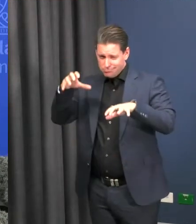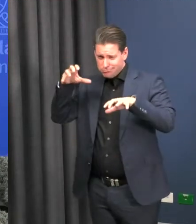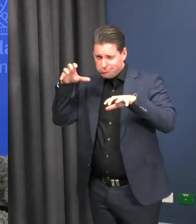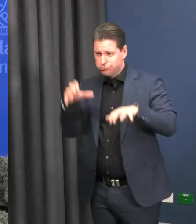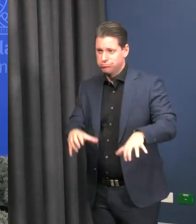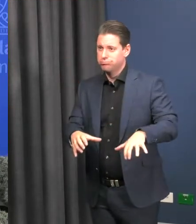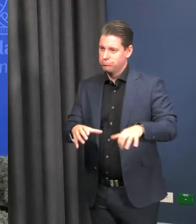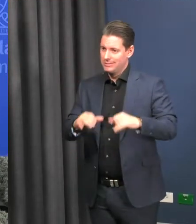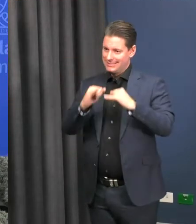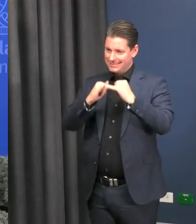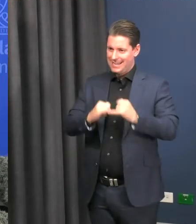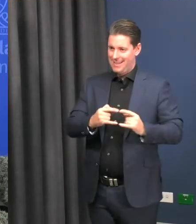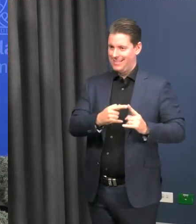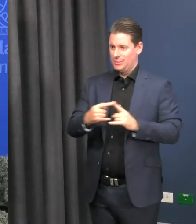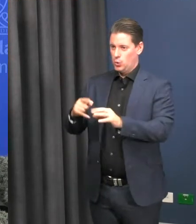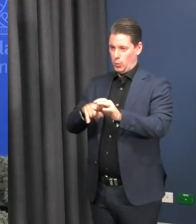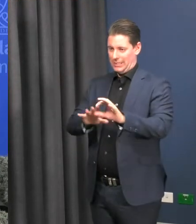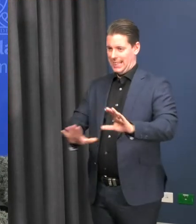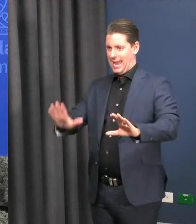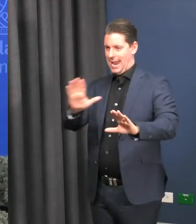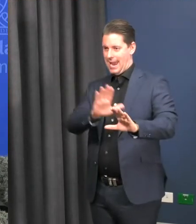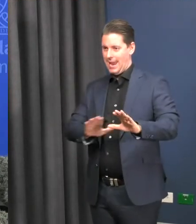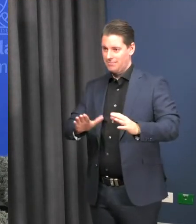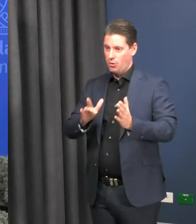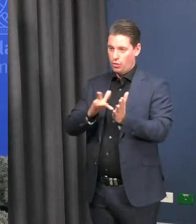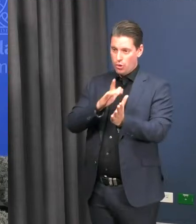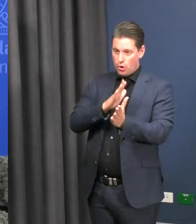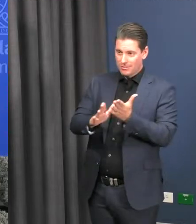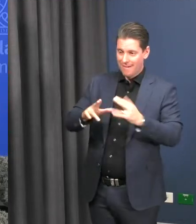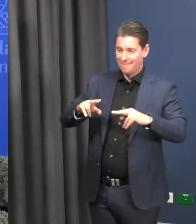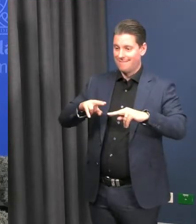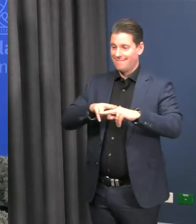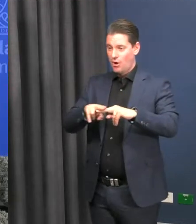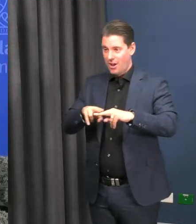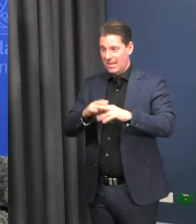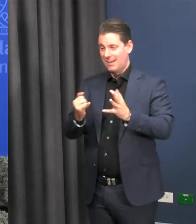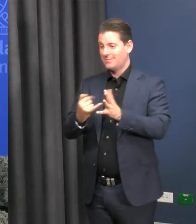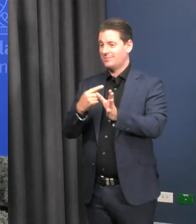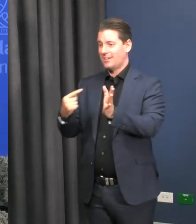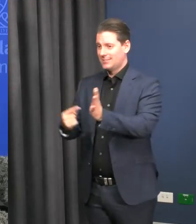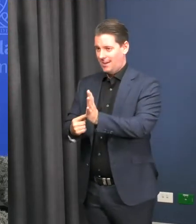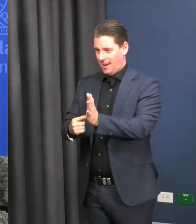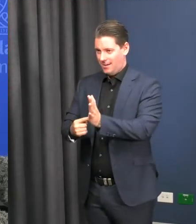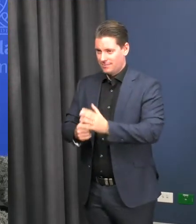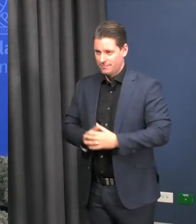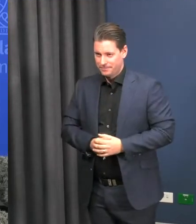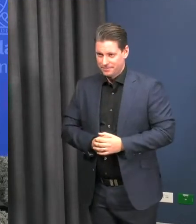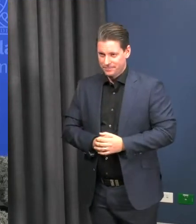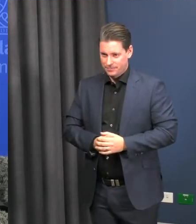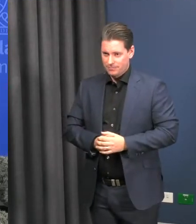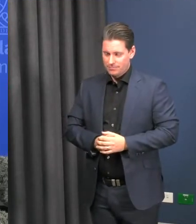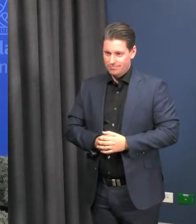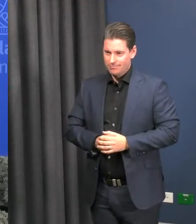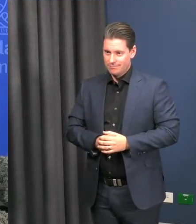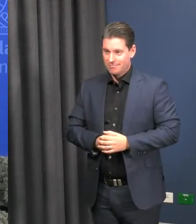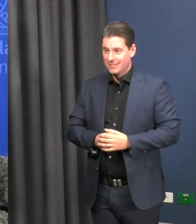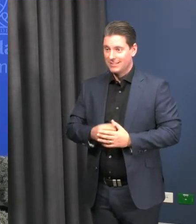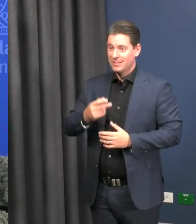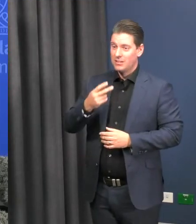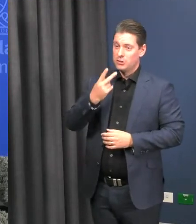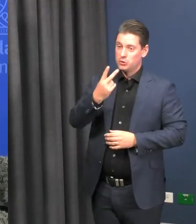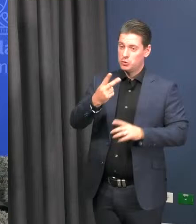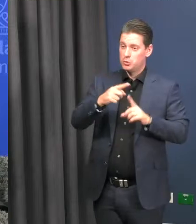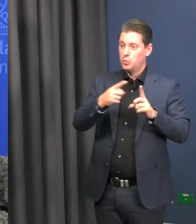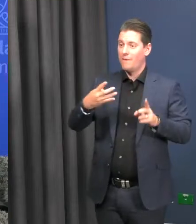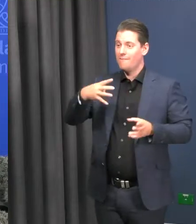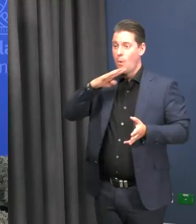rainfall over southeast Queensland through Thursday, Friday and into Saturday, with daily rainfall totals of 200 to